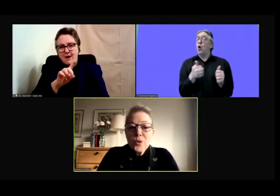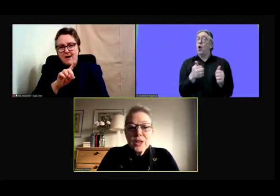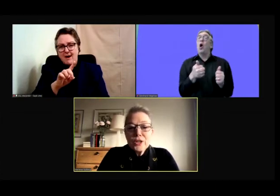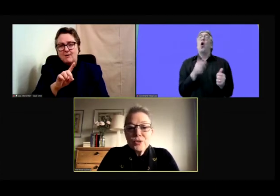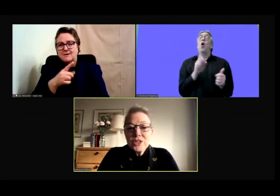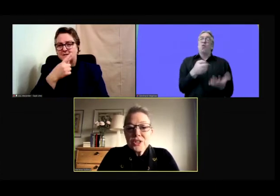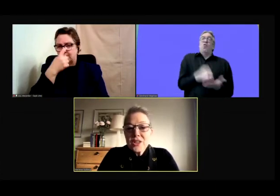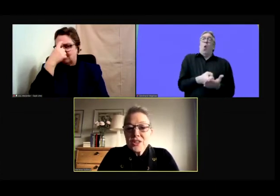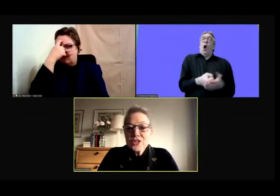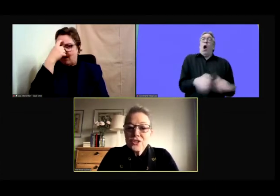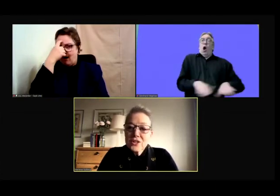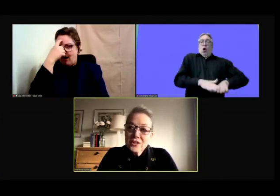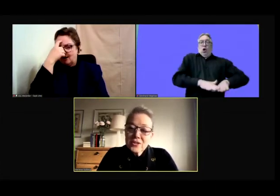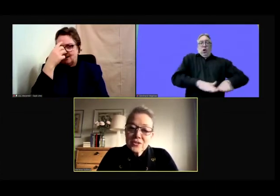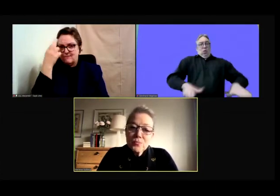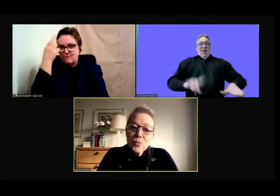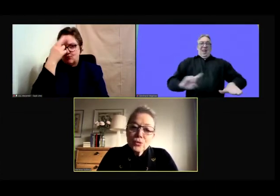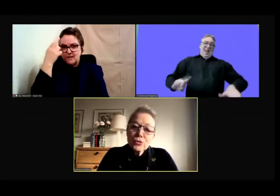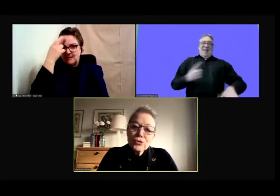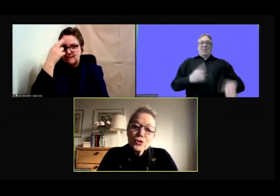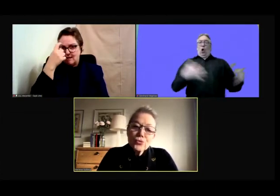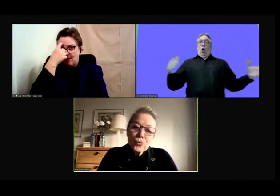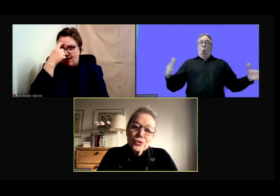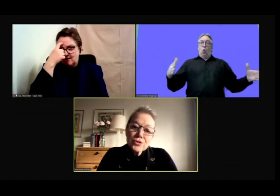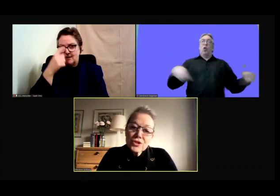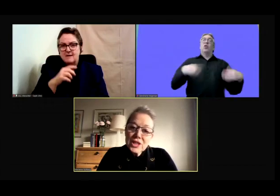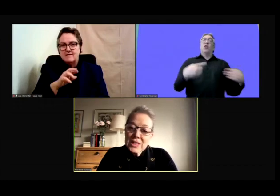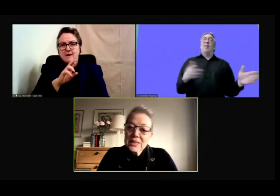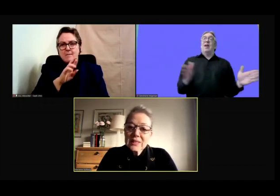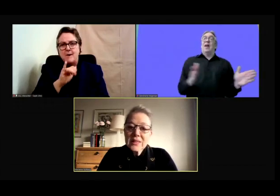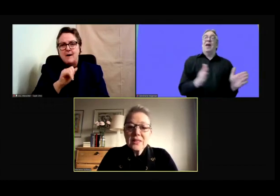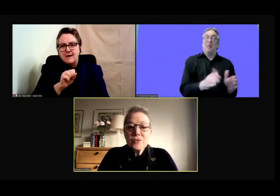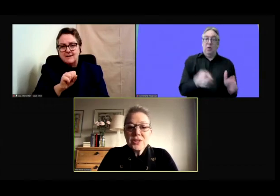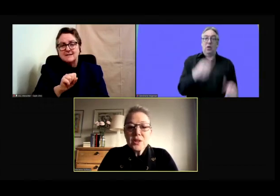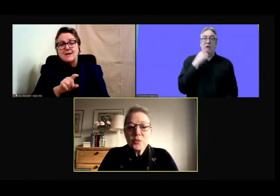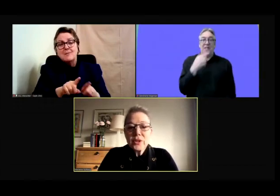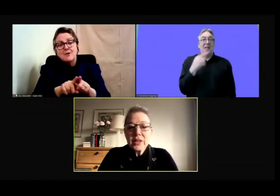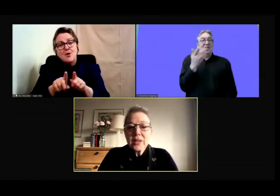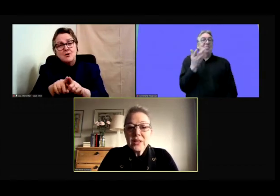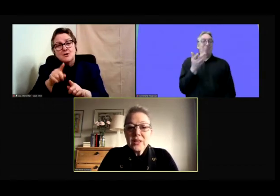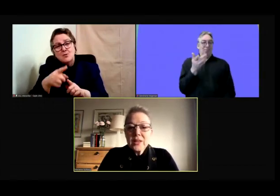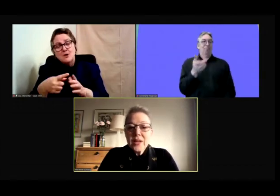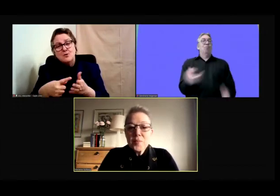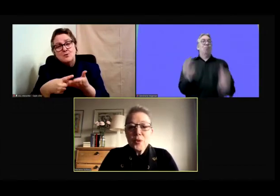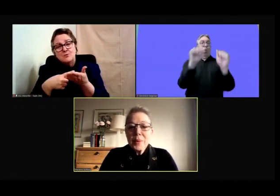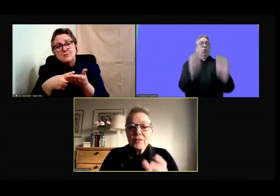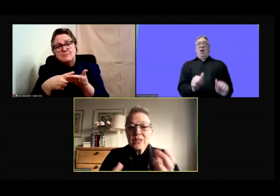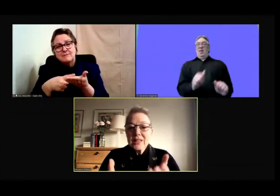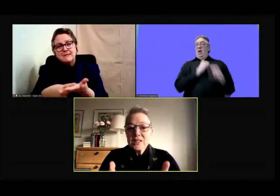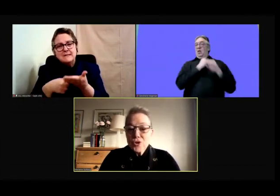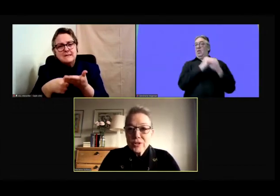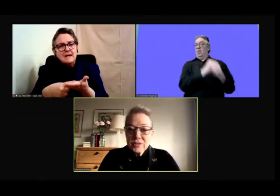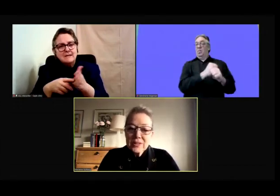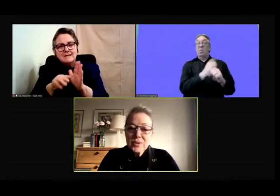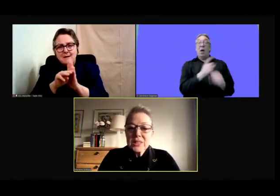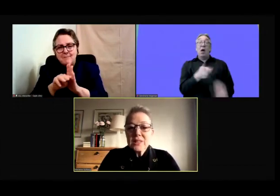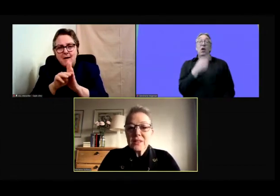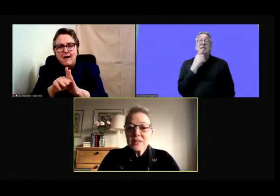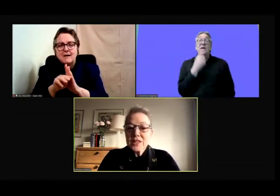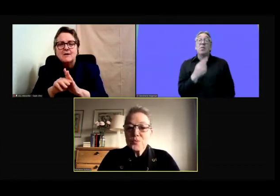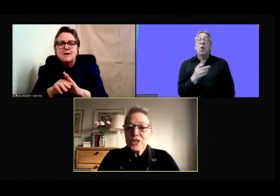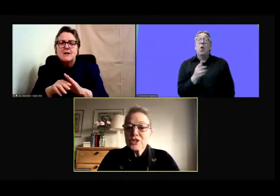bias. But when you discuss the models, you're also suggesting that there is something about